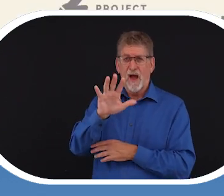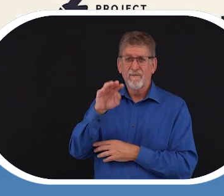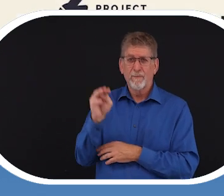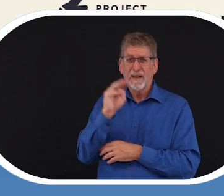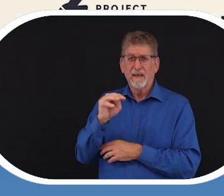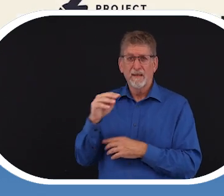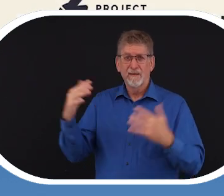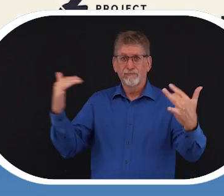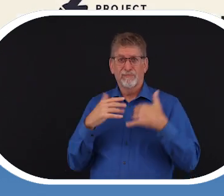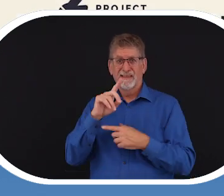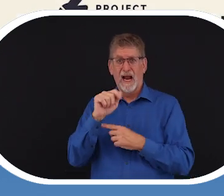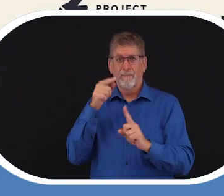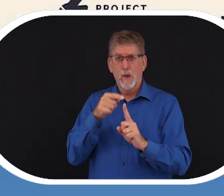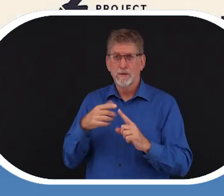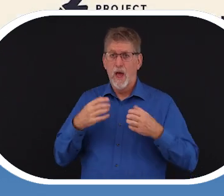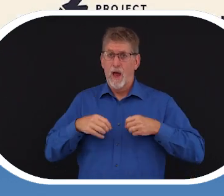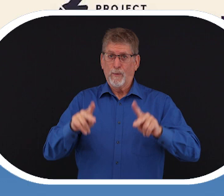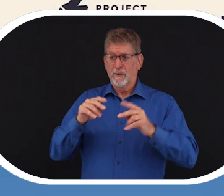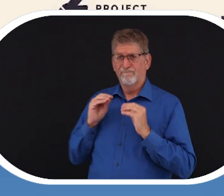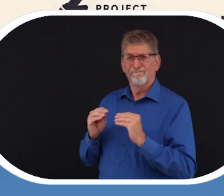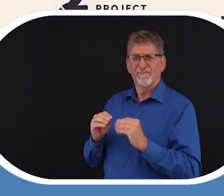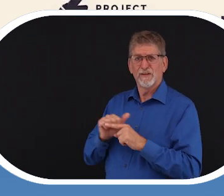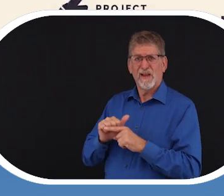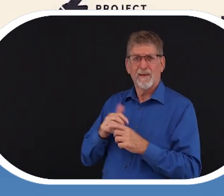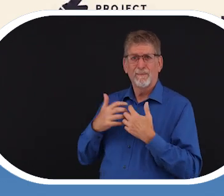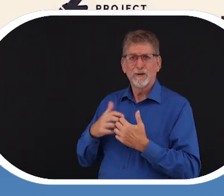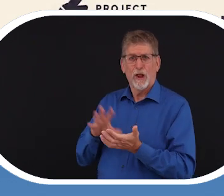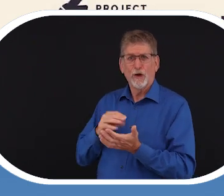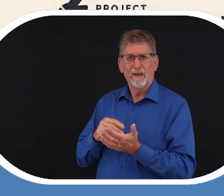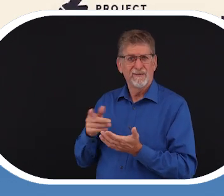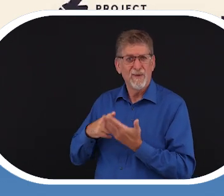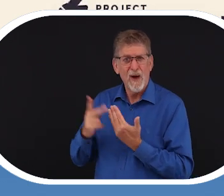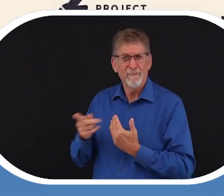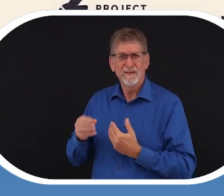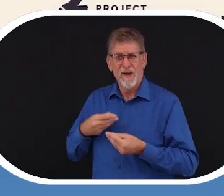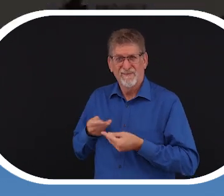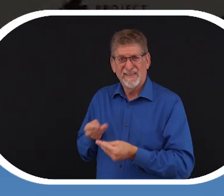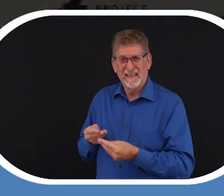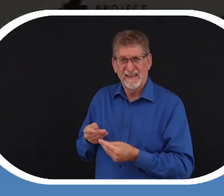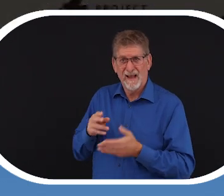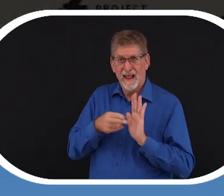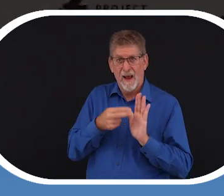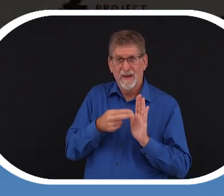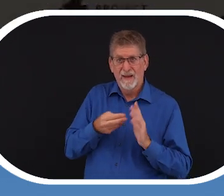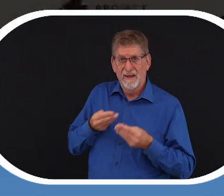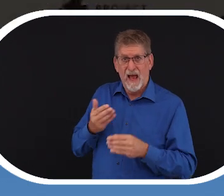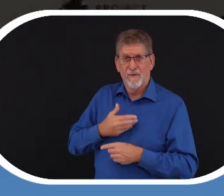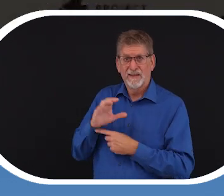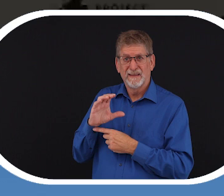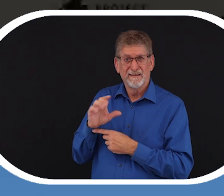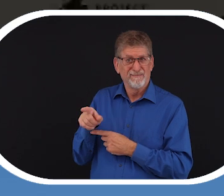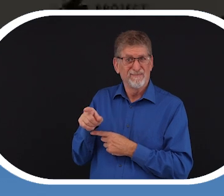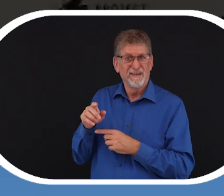train machine learning algorithms. So we feed this manually labeled data into our CV models, and we're specifically interested